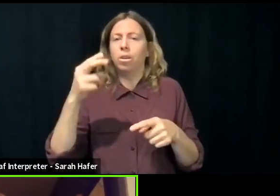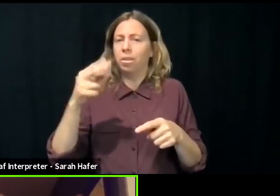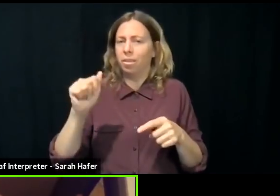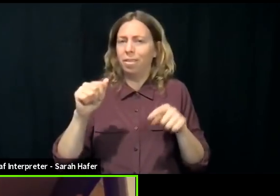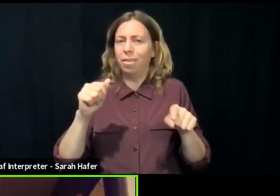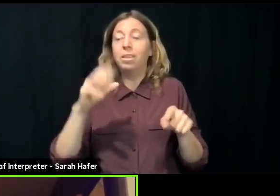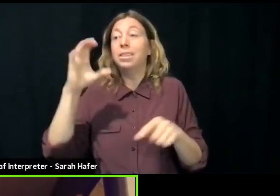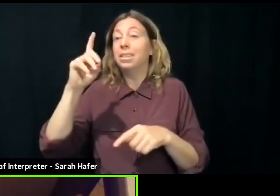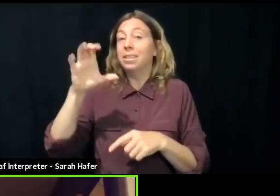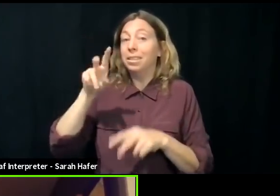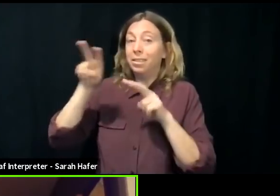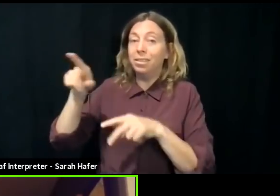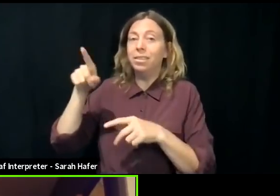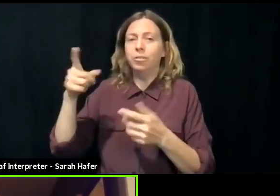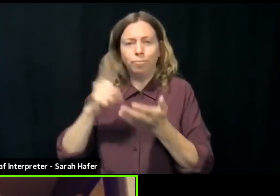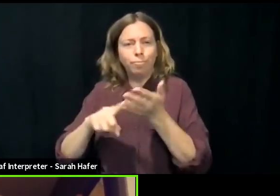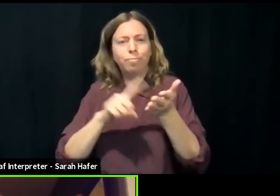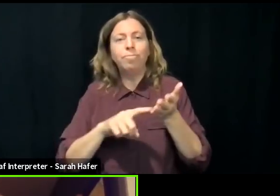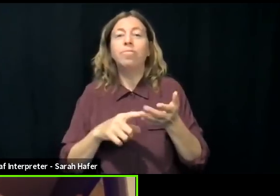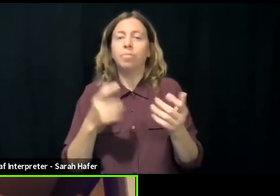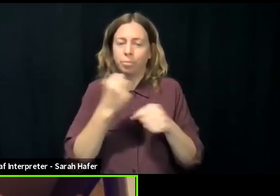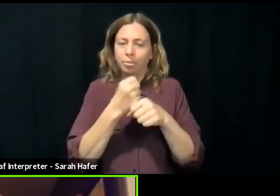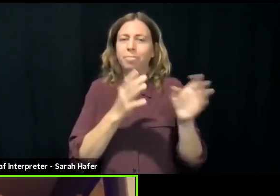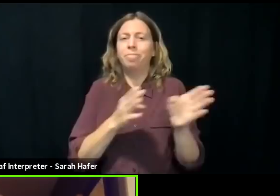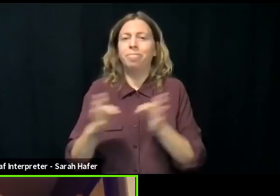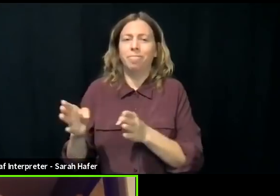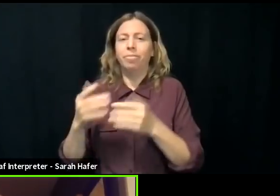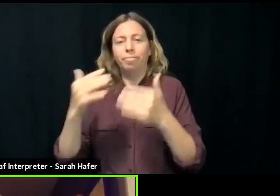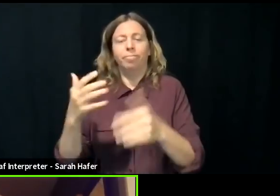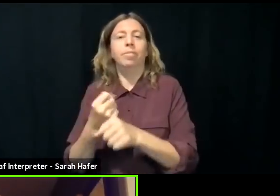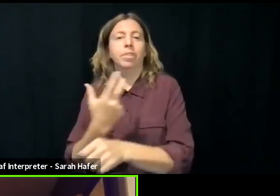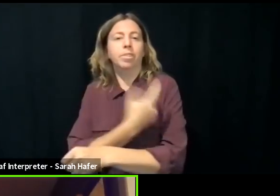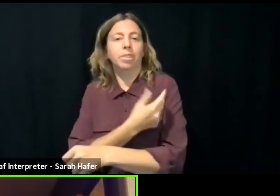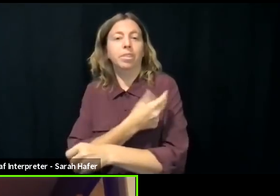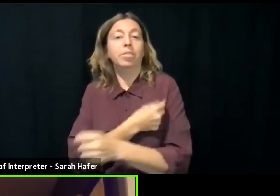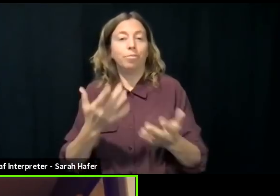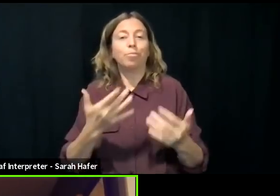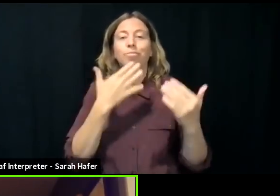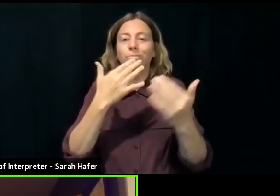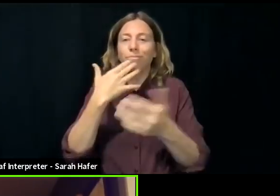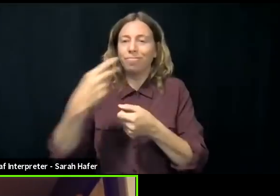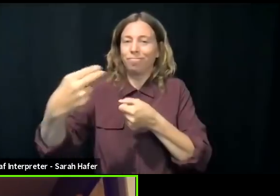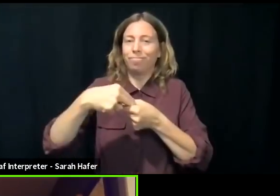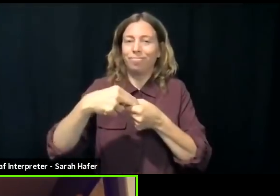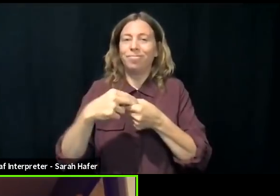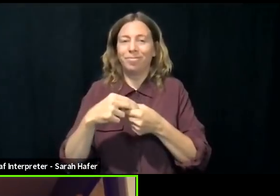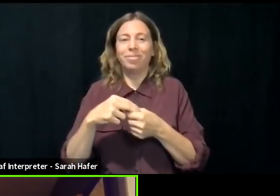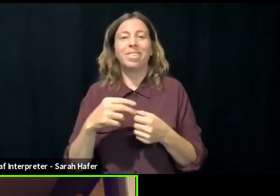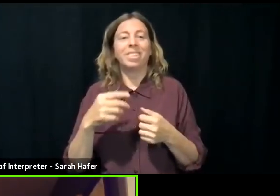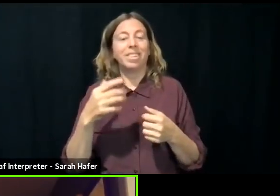vaccinated. With that, again, thank you for participating in our Facebook Live. Stay well and have a great day.